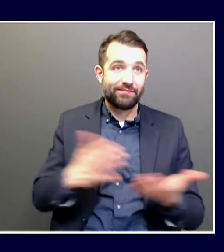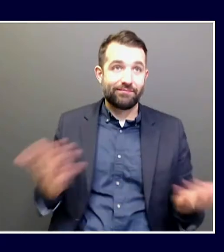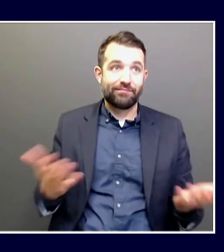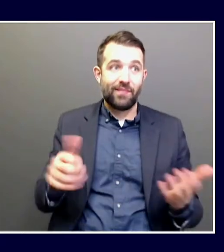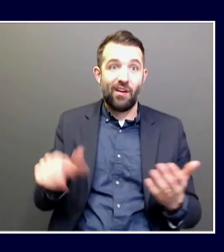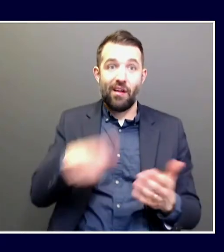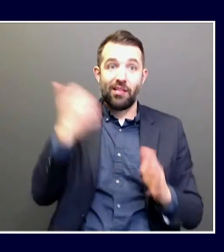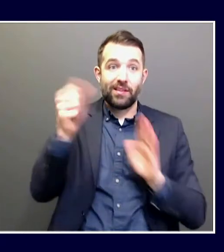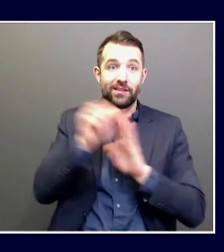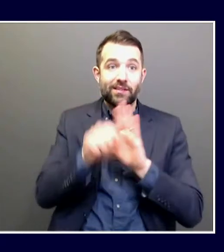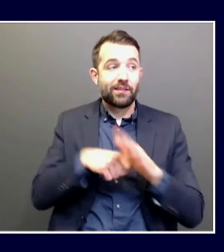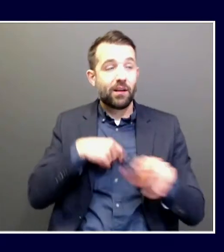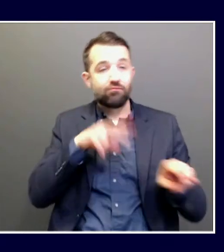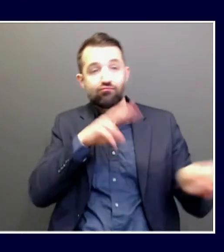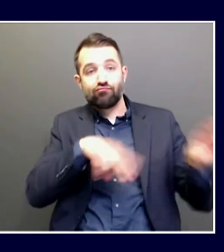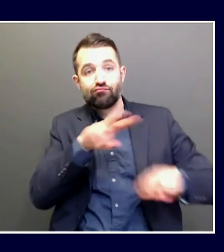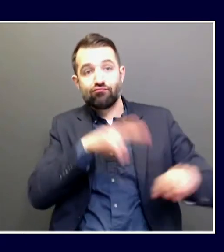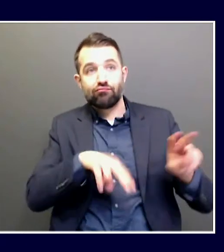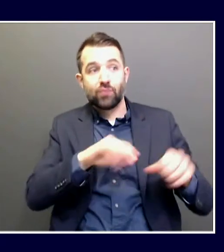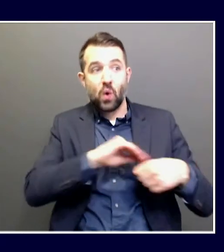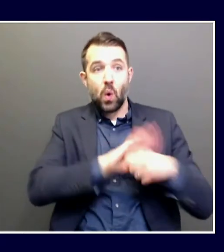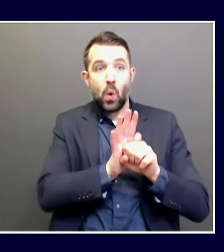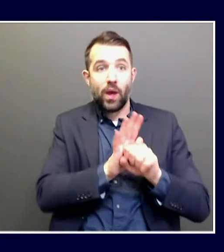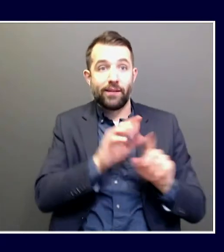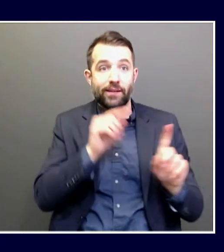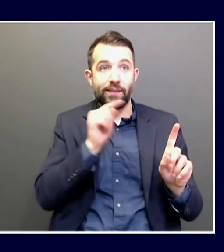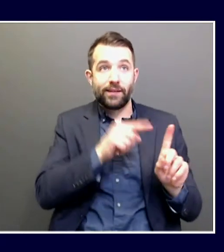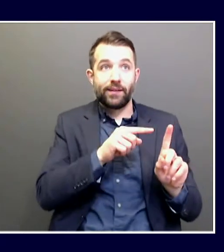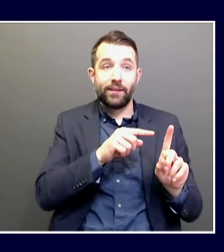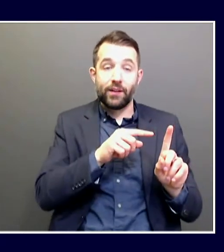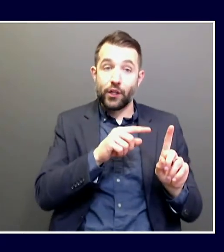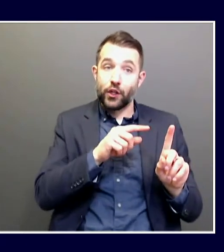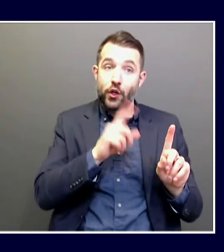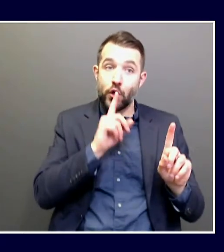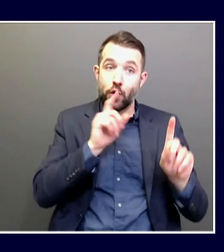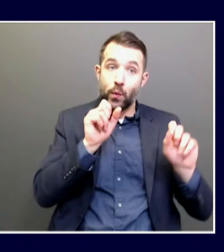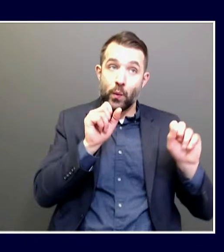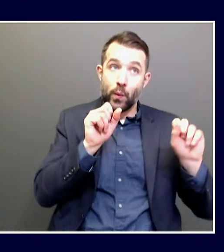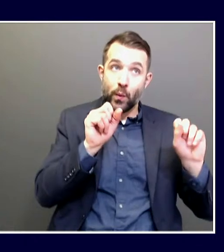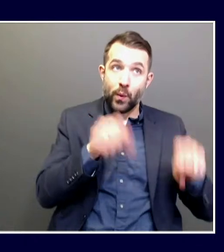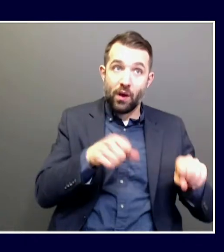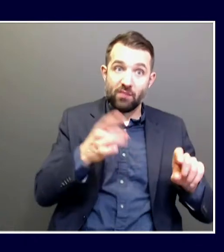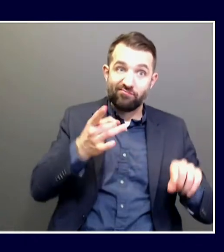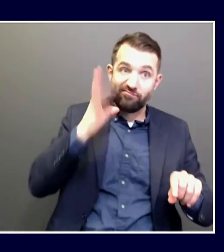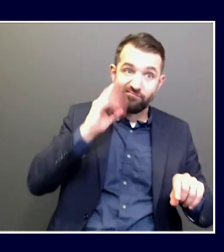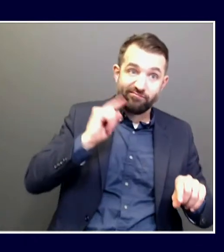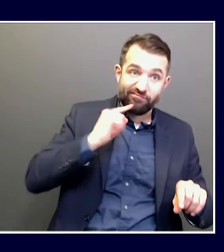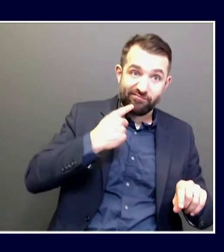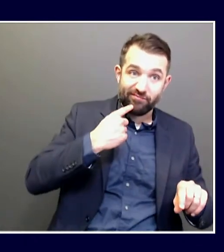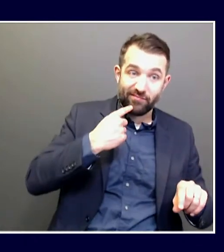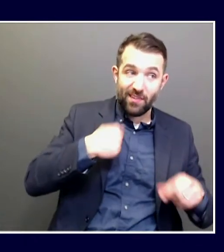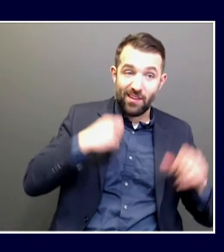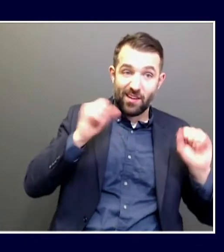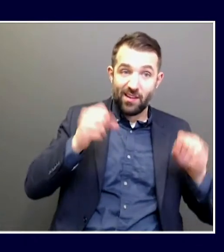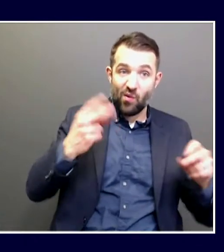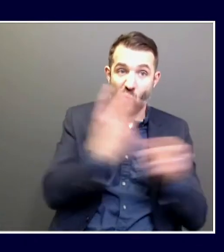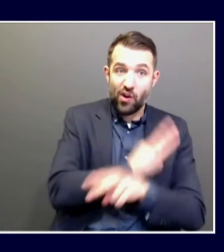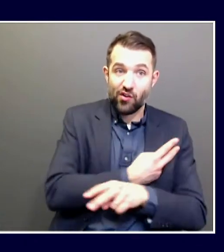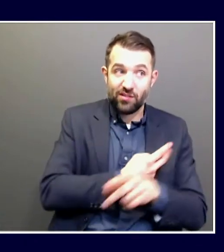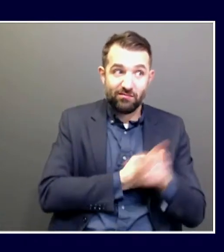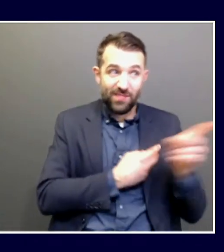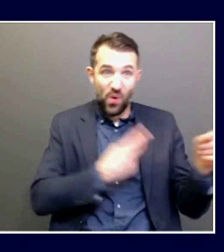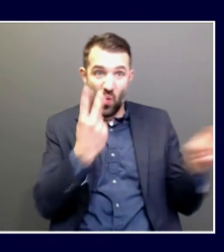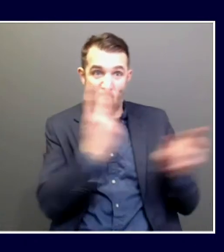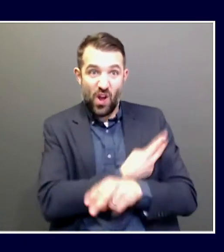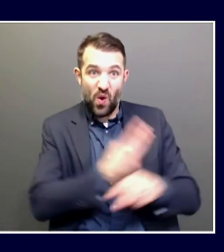the situation with COVID-19 could be much worse if we didn't have the high level of vaccination that we have in Maine. I think that